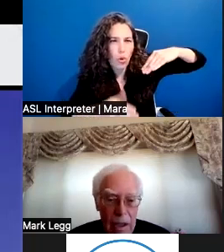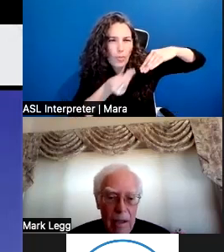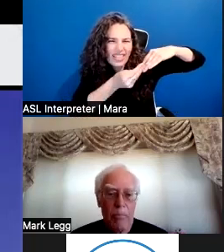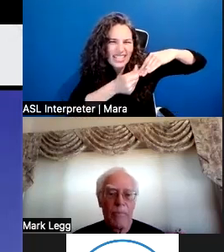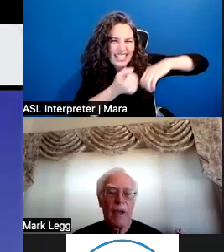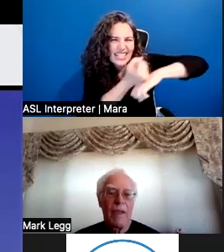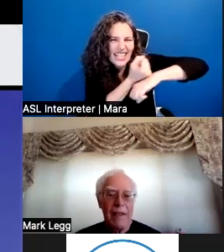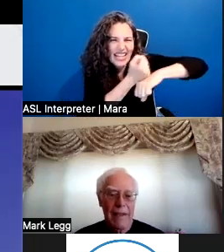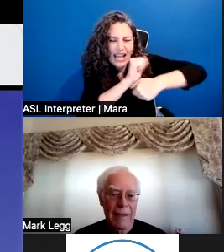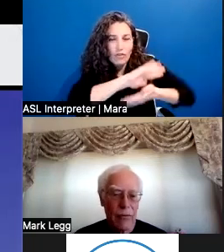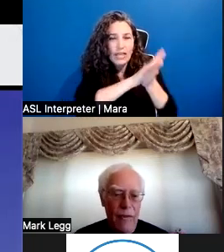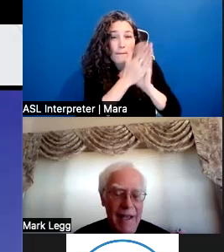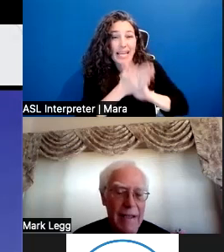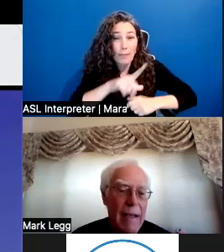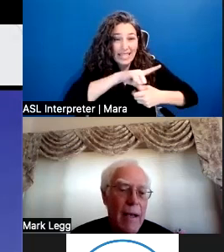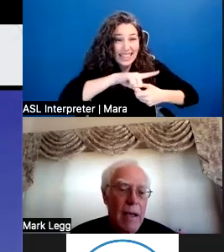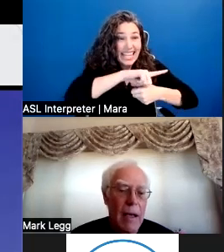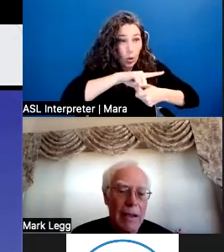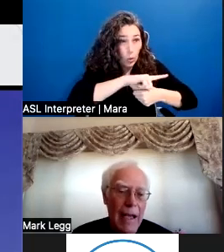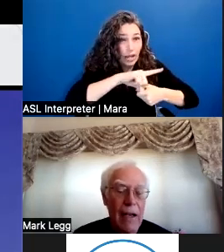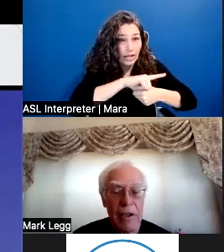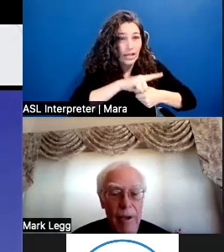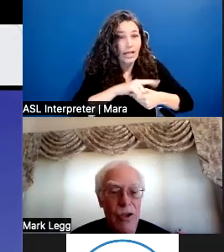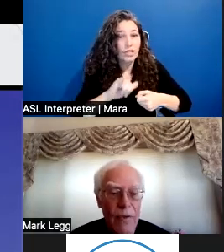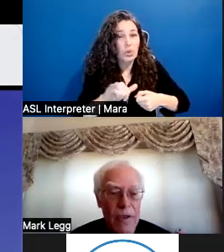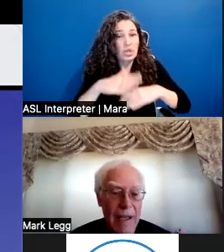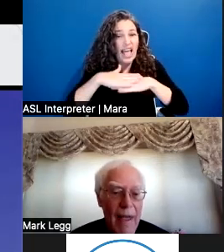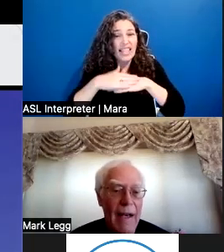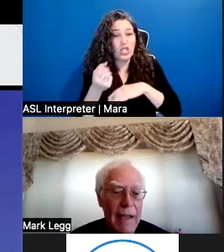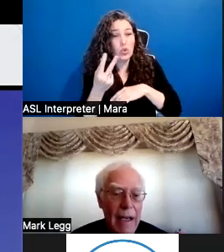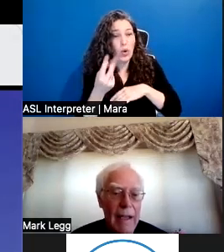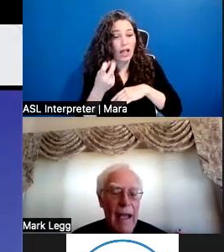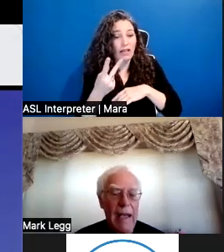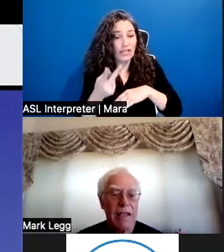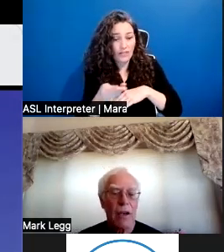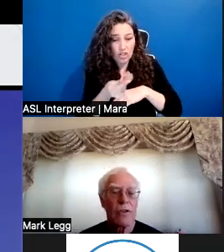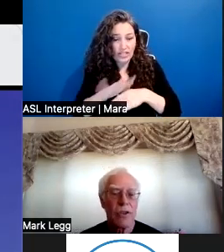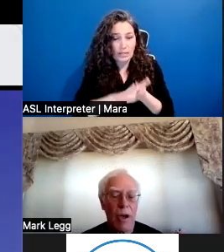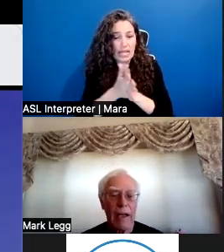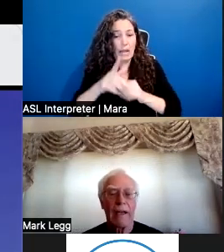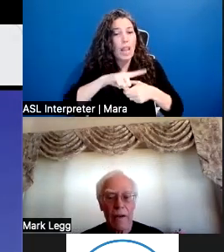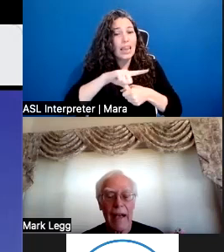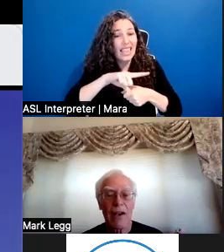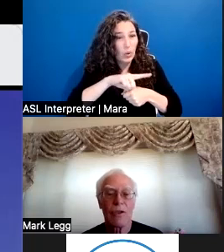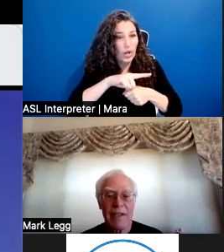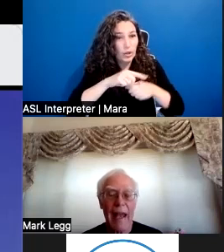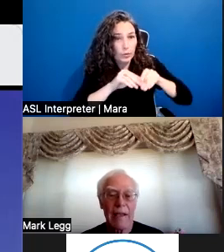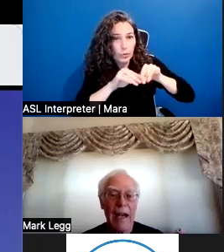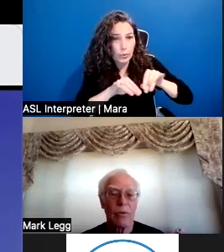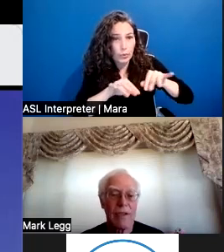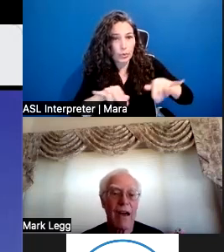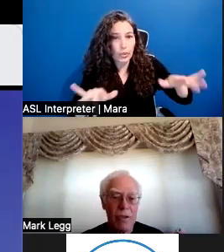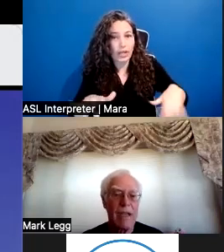12 of these liquefaction lateral spread surfaces in that cut. And each of those truncate the actual